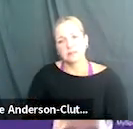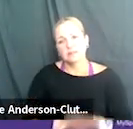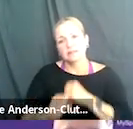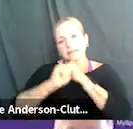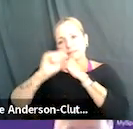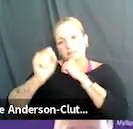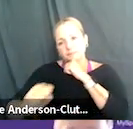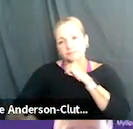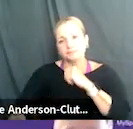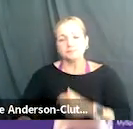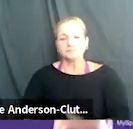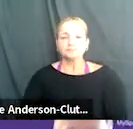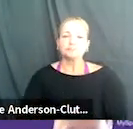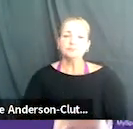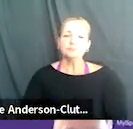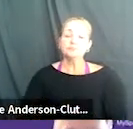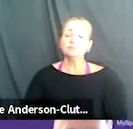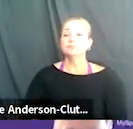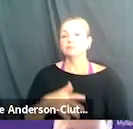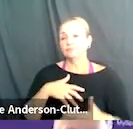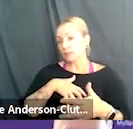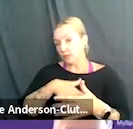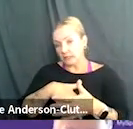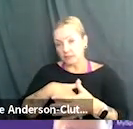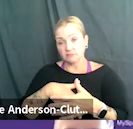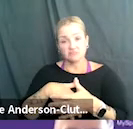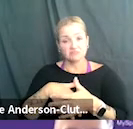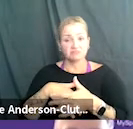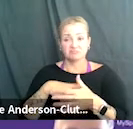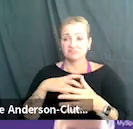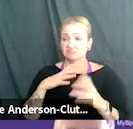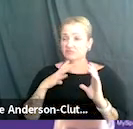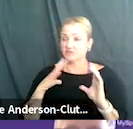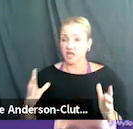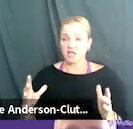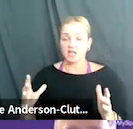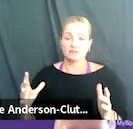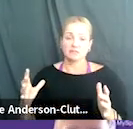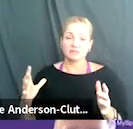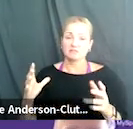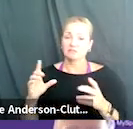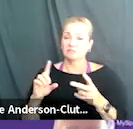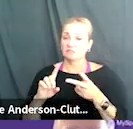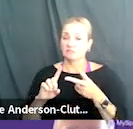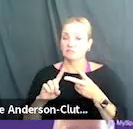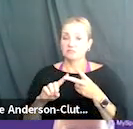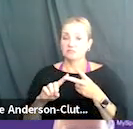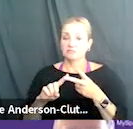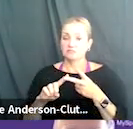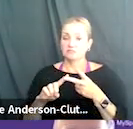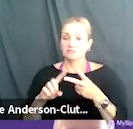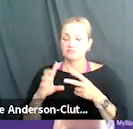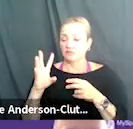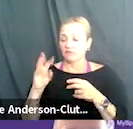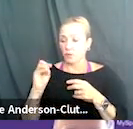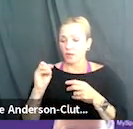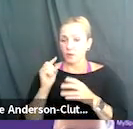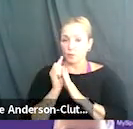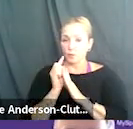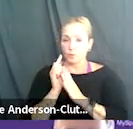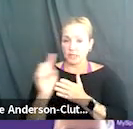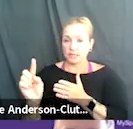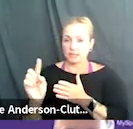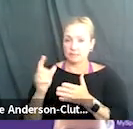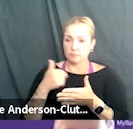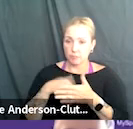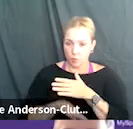And so the mom said the pregnancy was unremarkable, again, that there was no medications, she denied any substance use, and there were no infections. He was born at 40